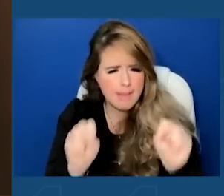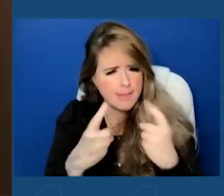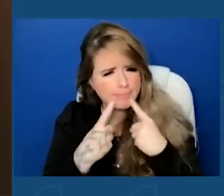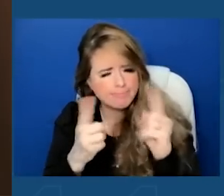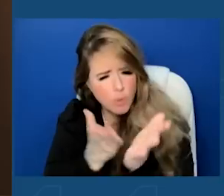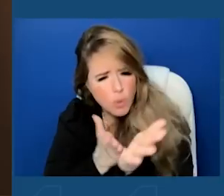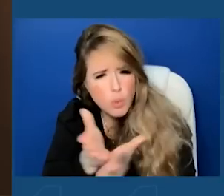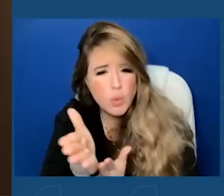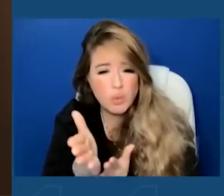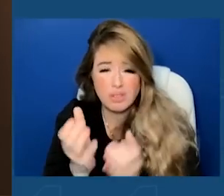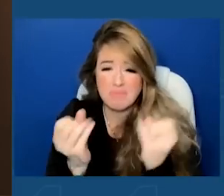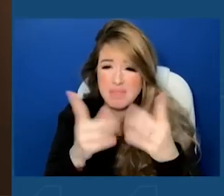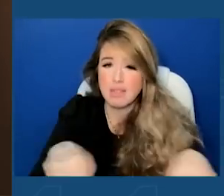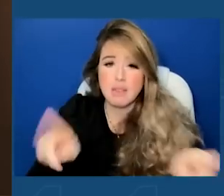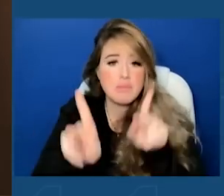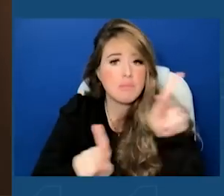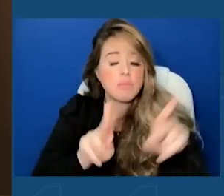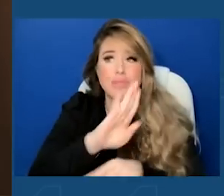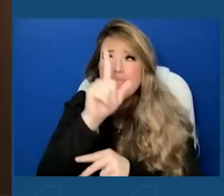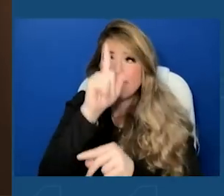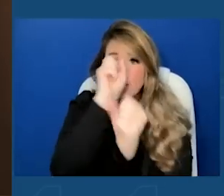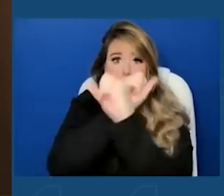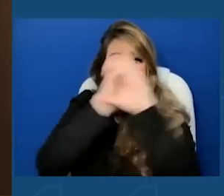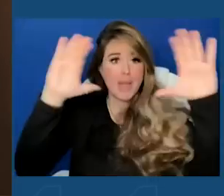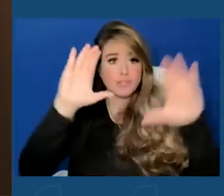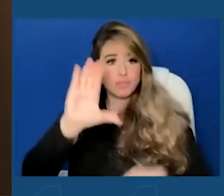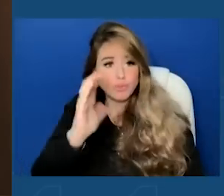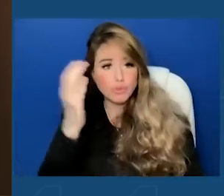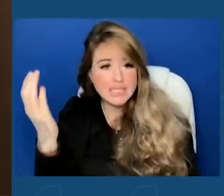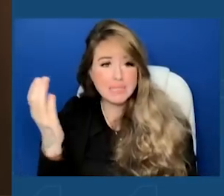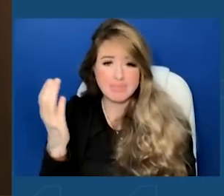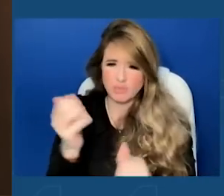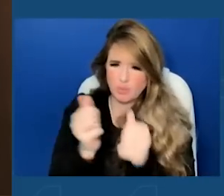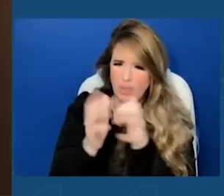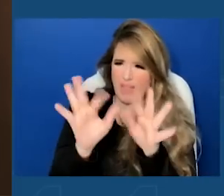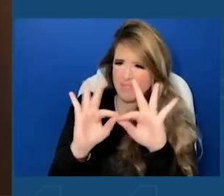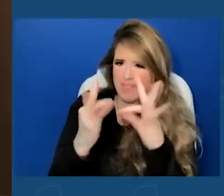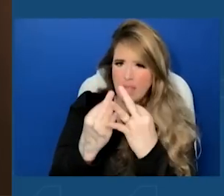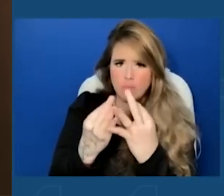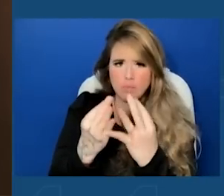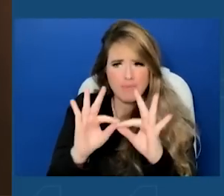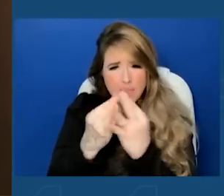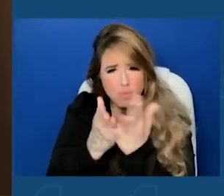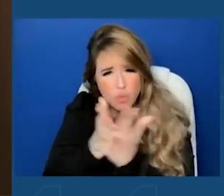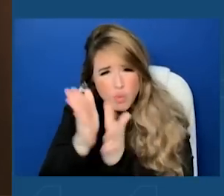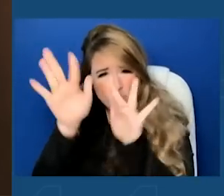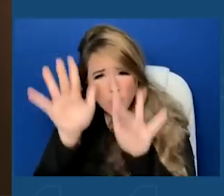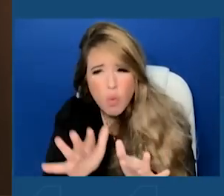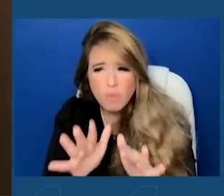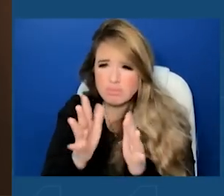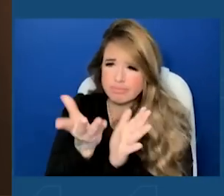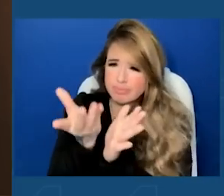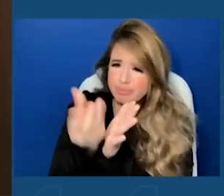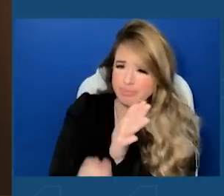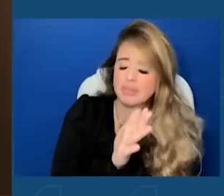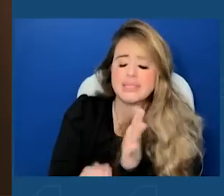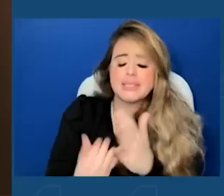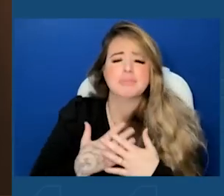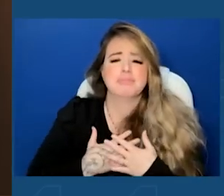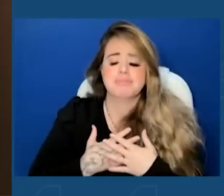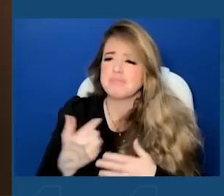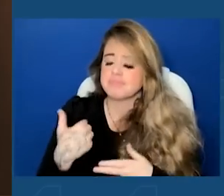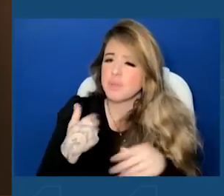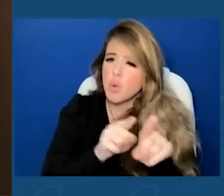they'd be doing on their Christmas holiday either. So I wanted to thank them. I also had a chance to see some of our snow plowing operations on Route 33,